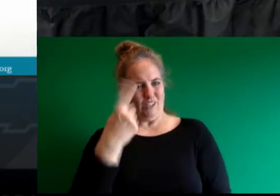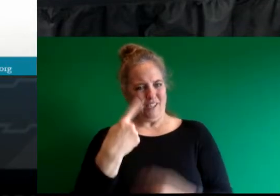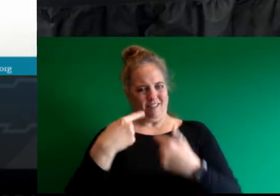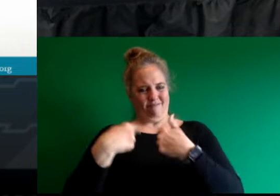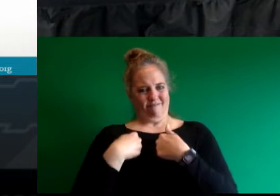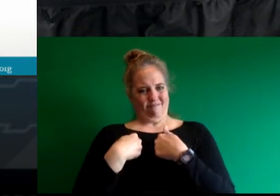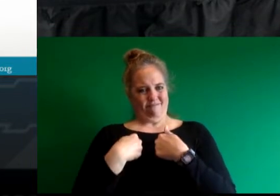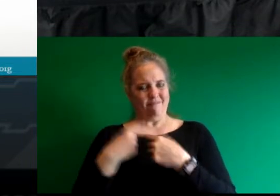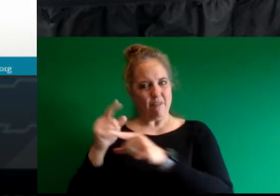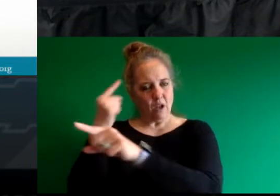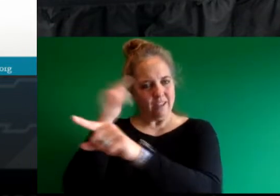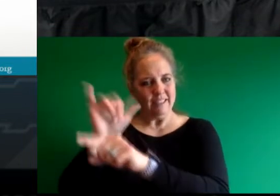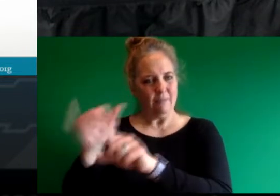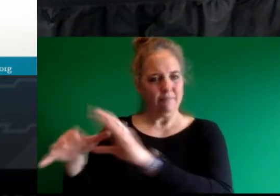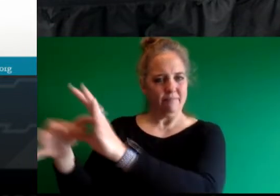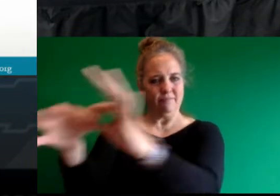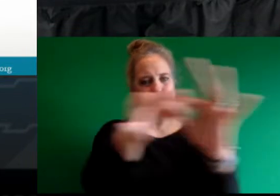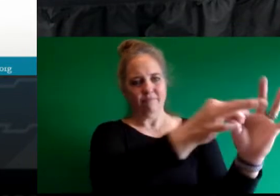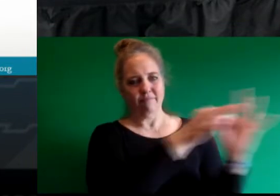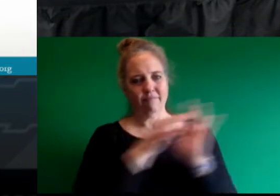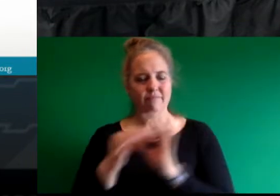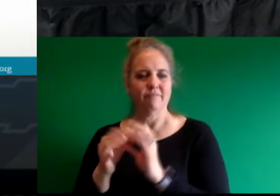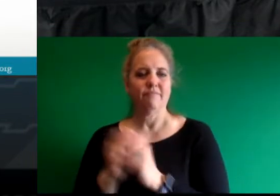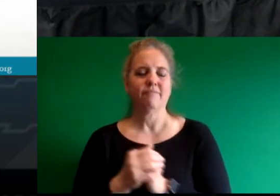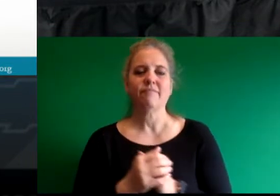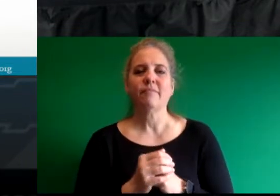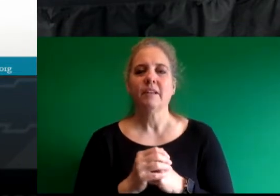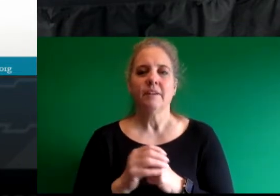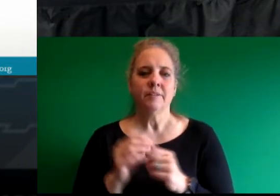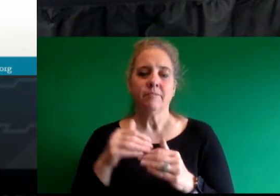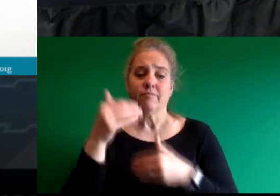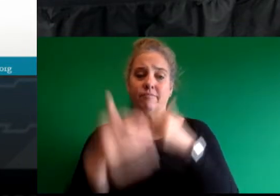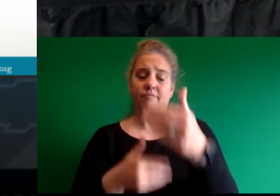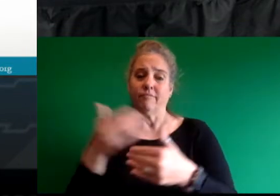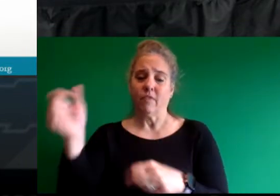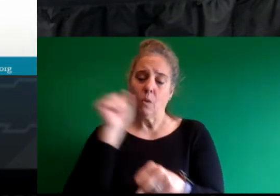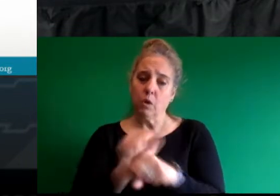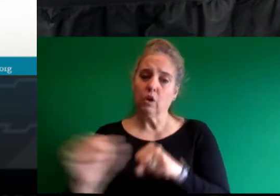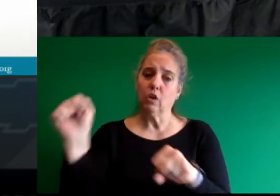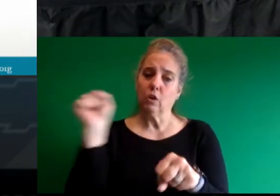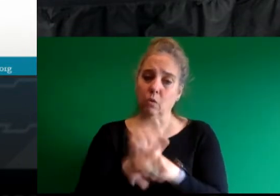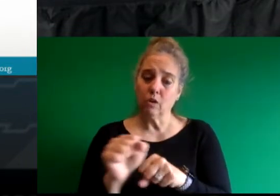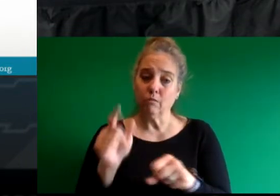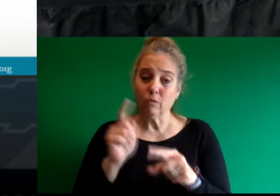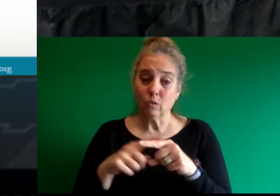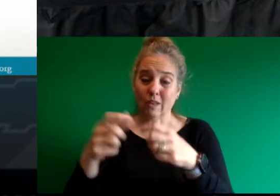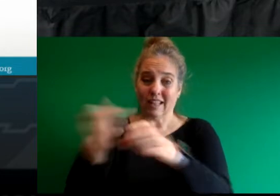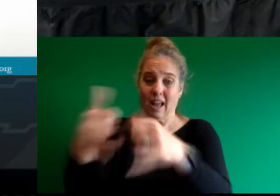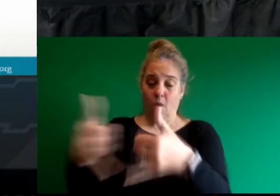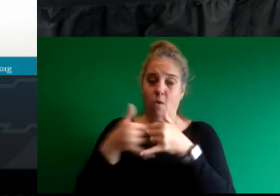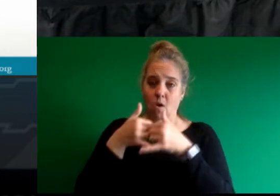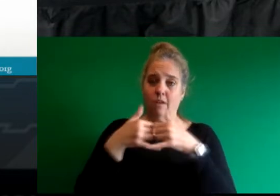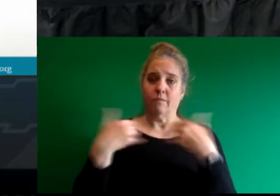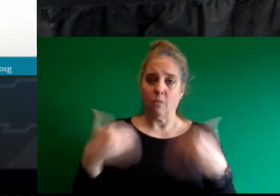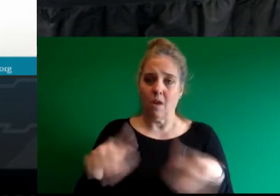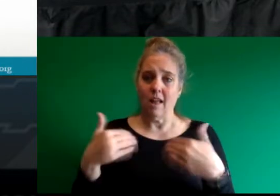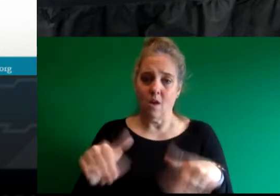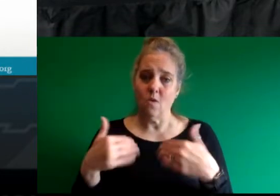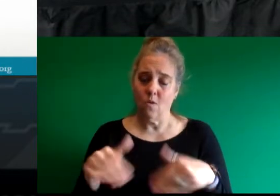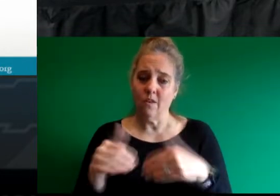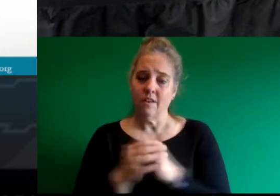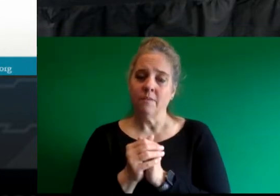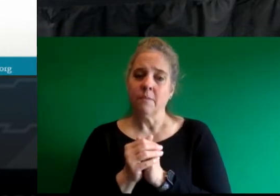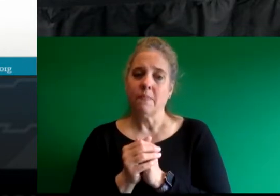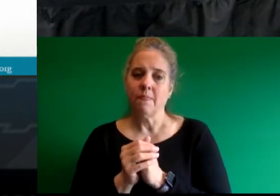process that to receive this award. So this agency and county excels in the finance areas